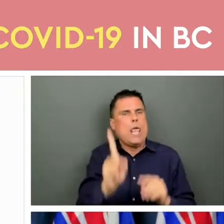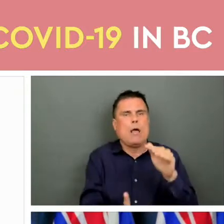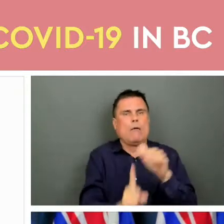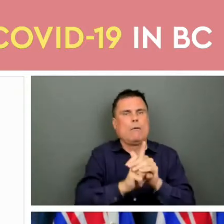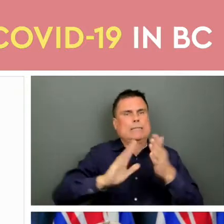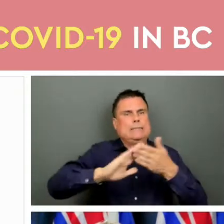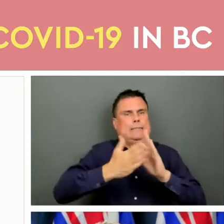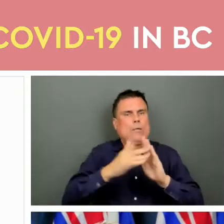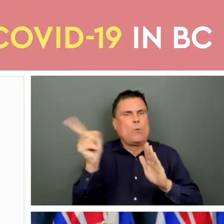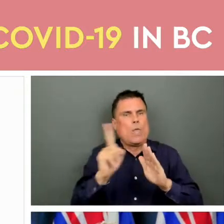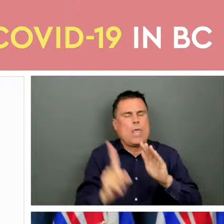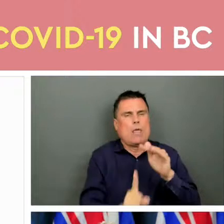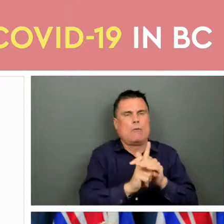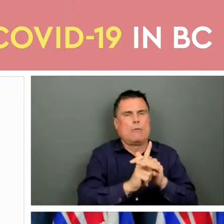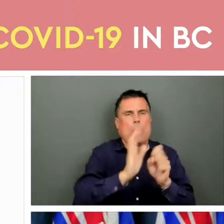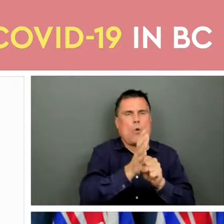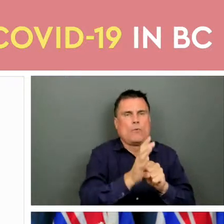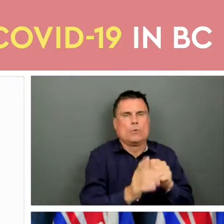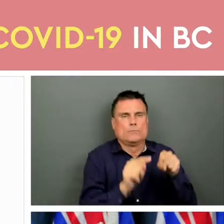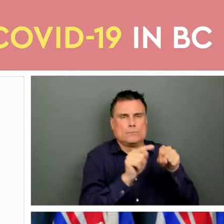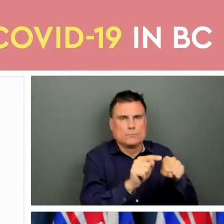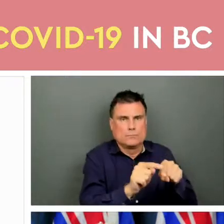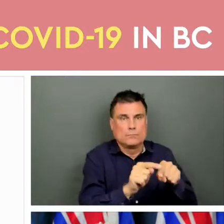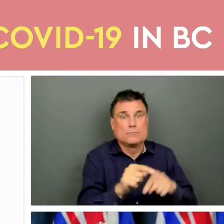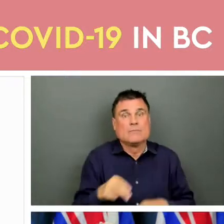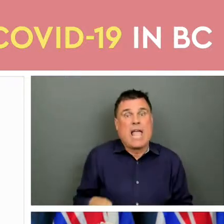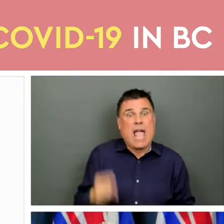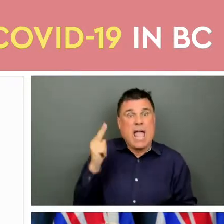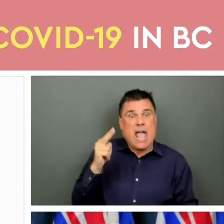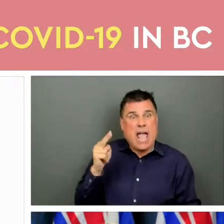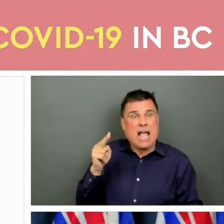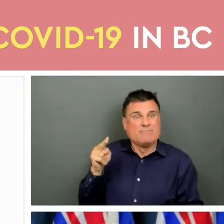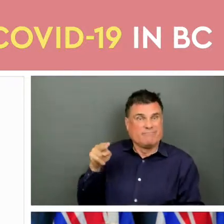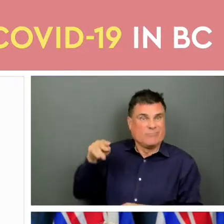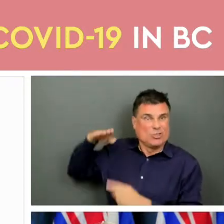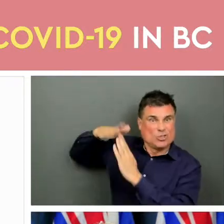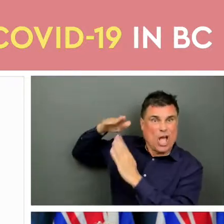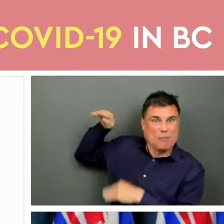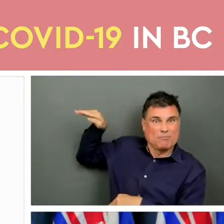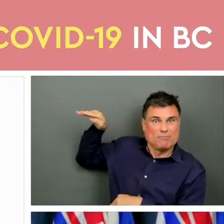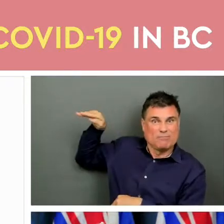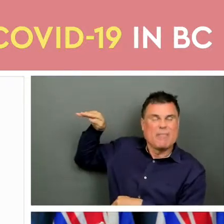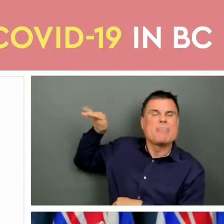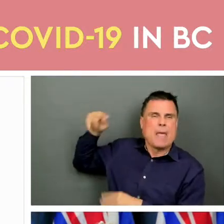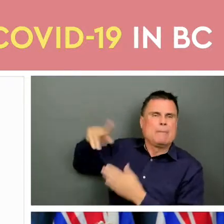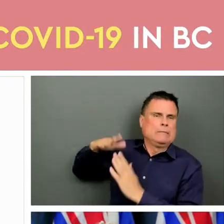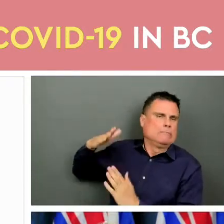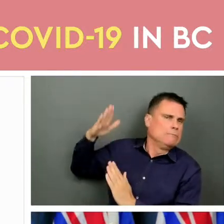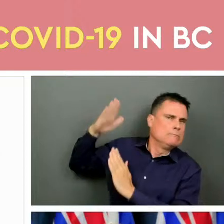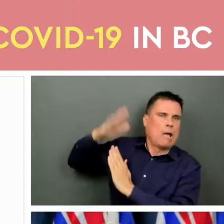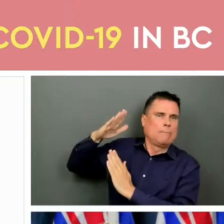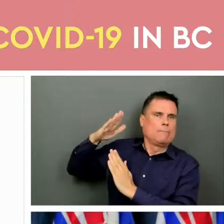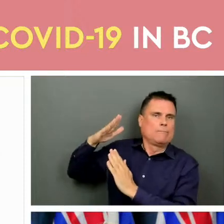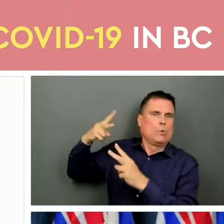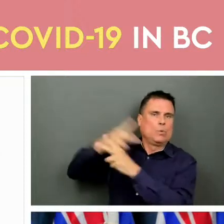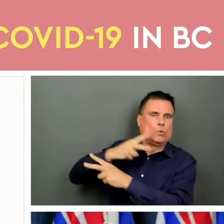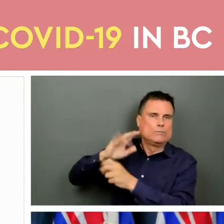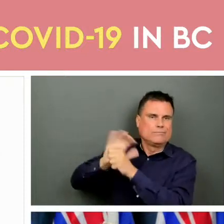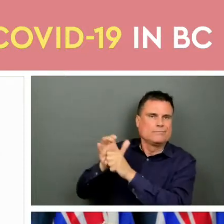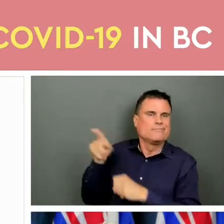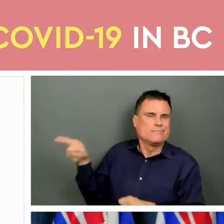we can see that there are still high areas in high case counts in some areas, including Surrey